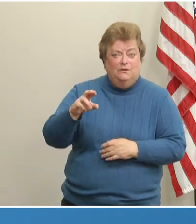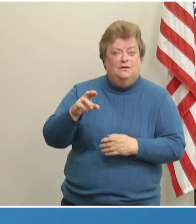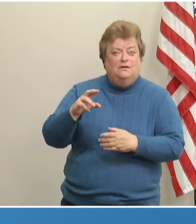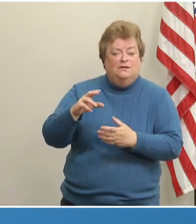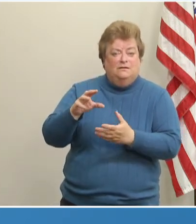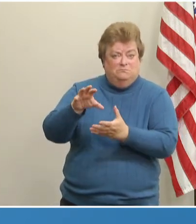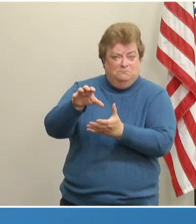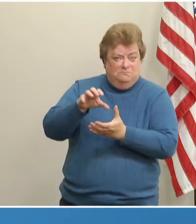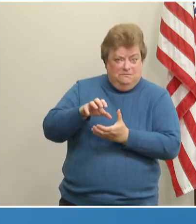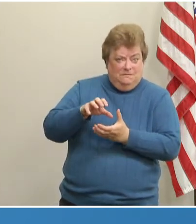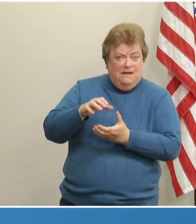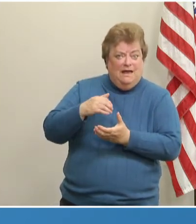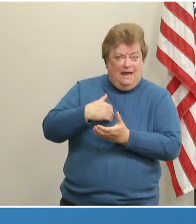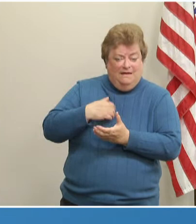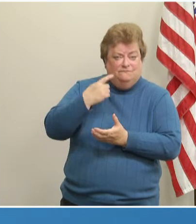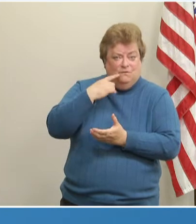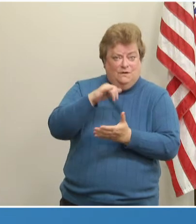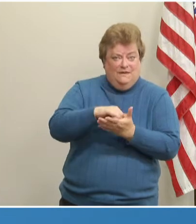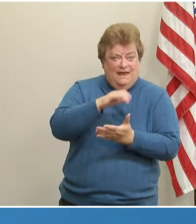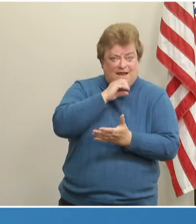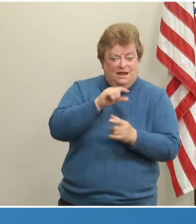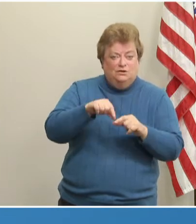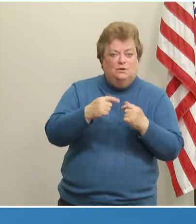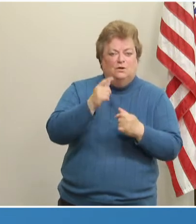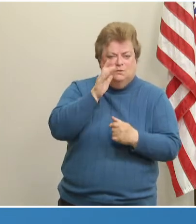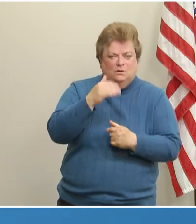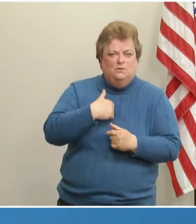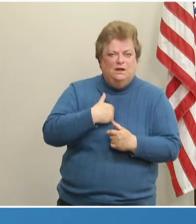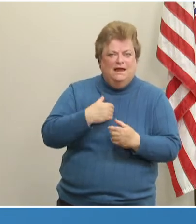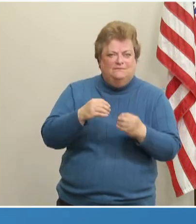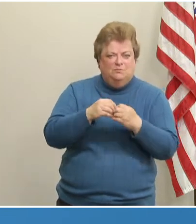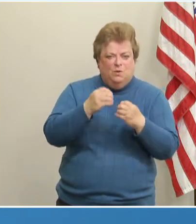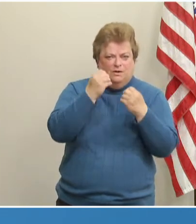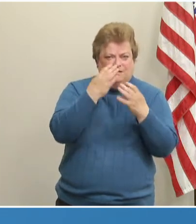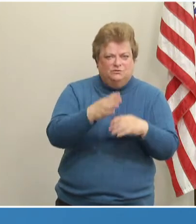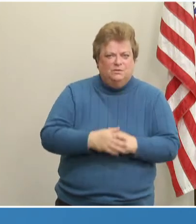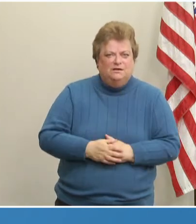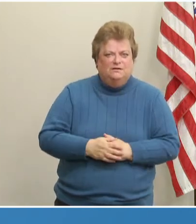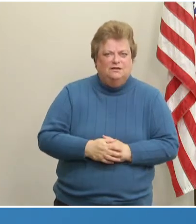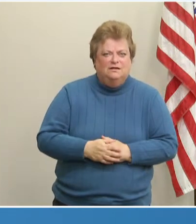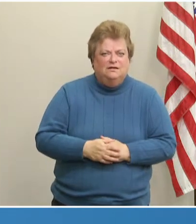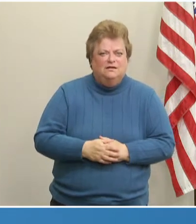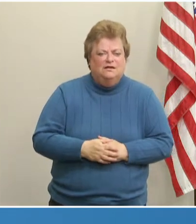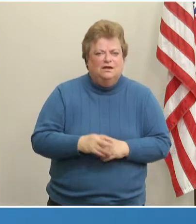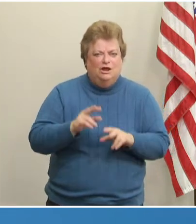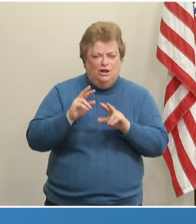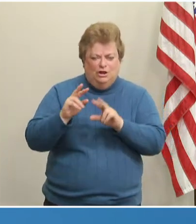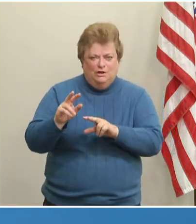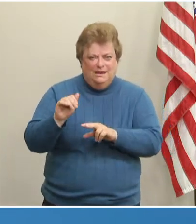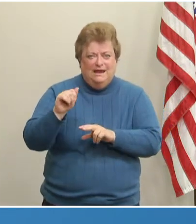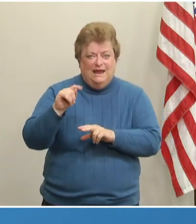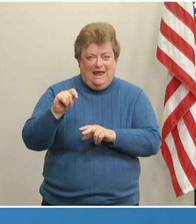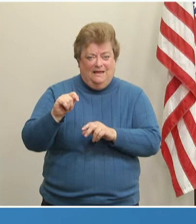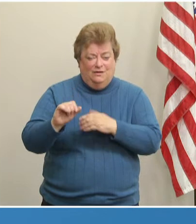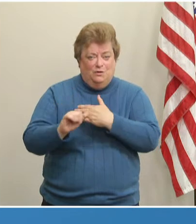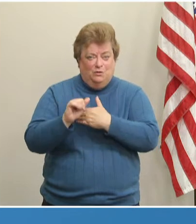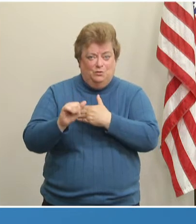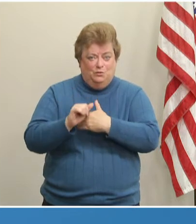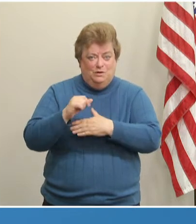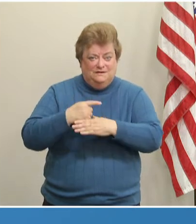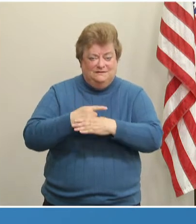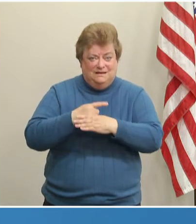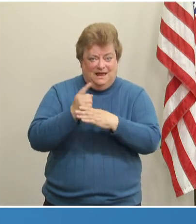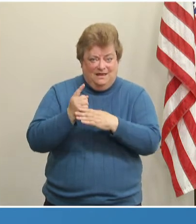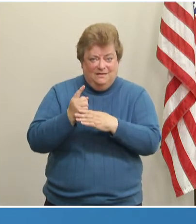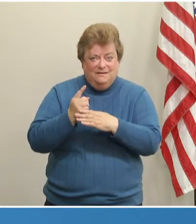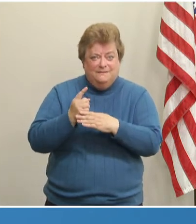group, we will have more information. Taking a look at our other COVID information, the